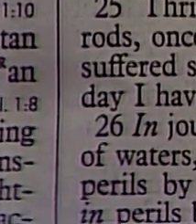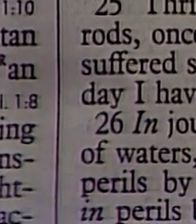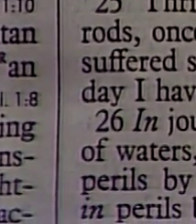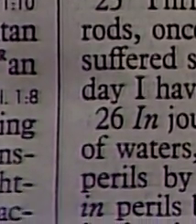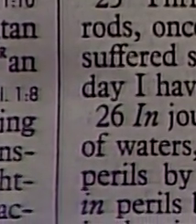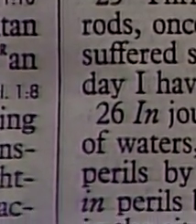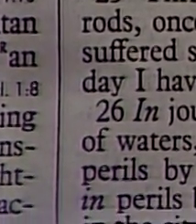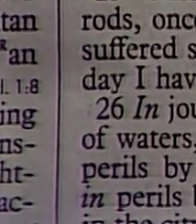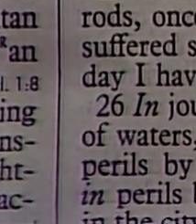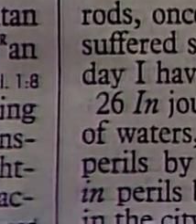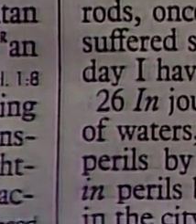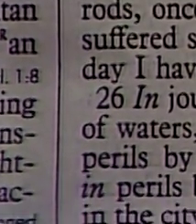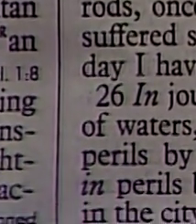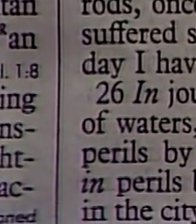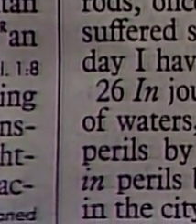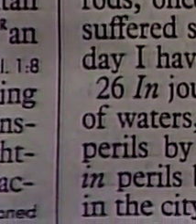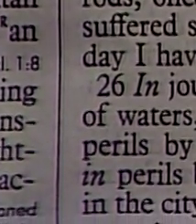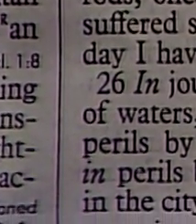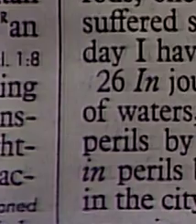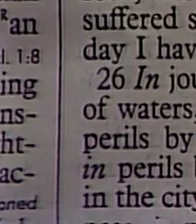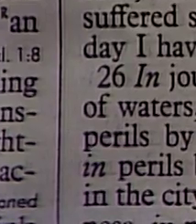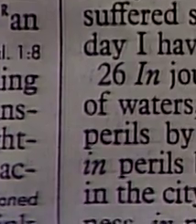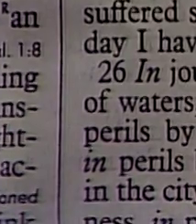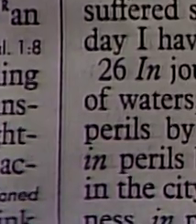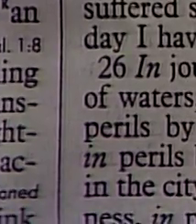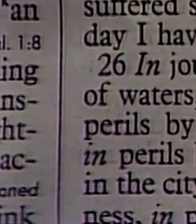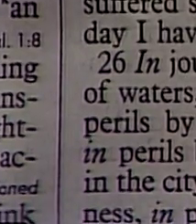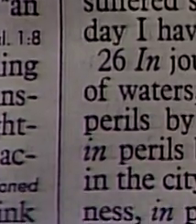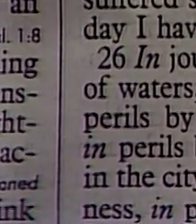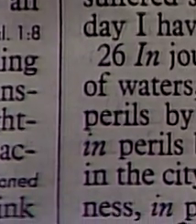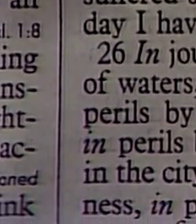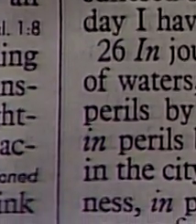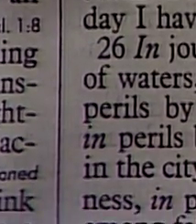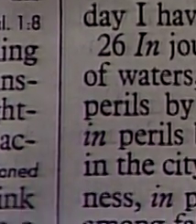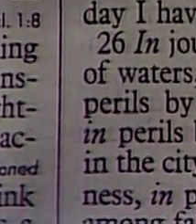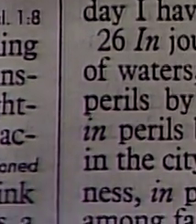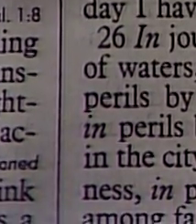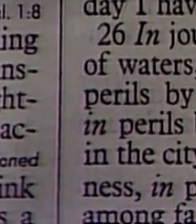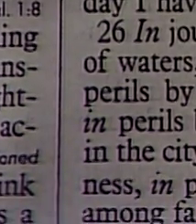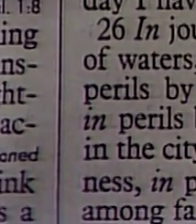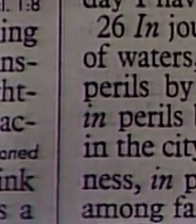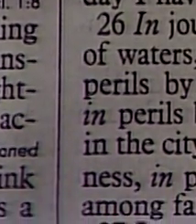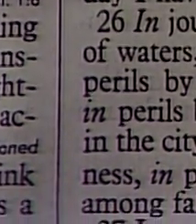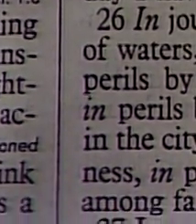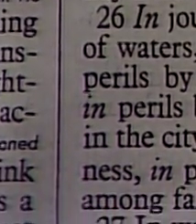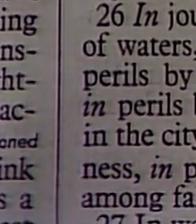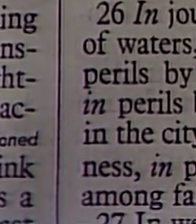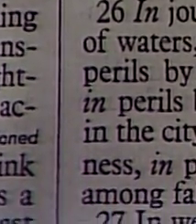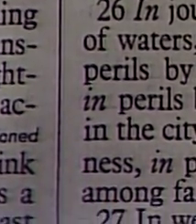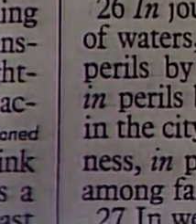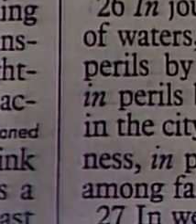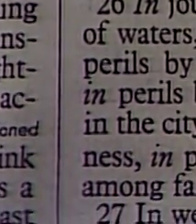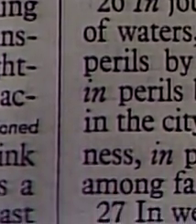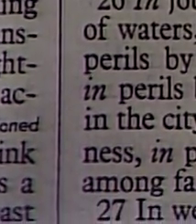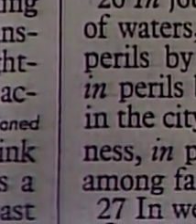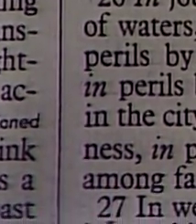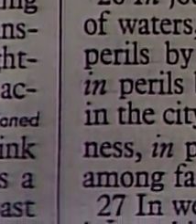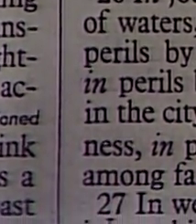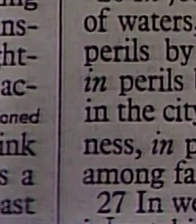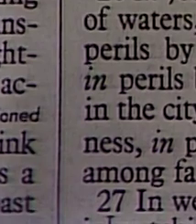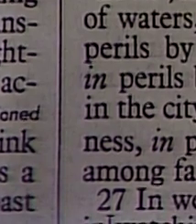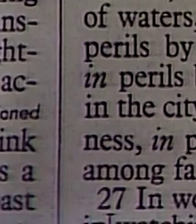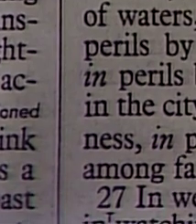oft. Of the Jews, 5 times received I 40 stripes, save one. That's